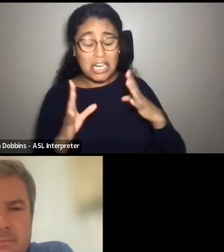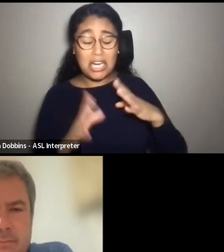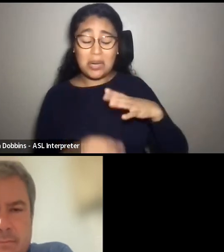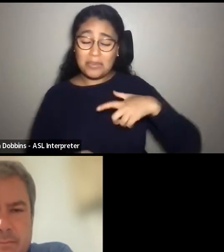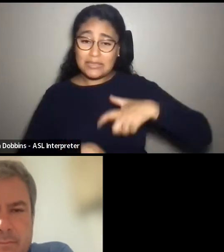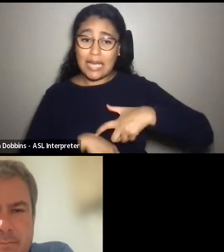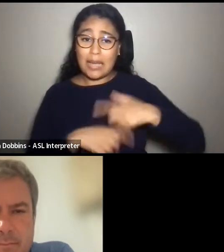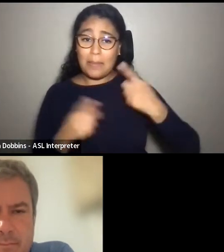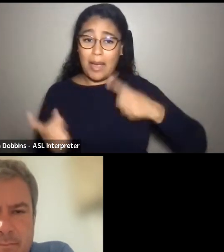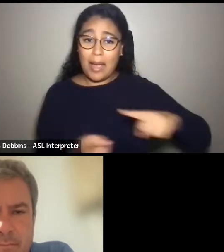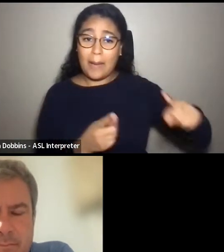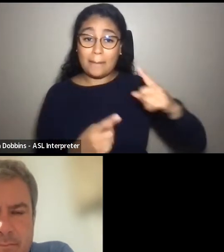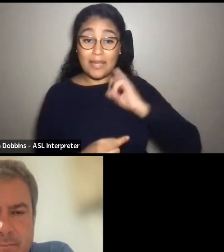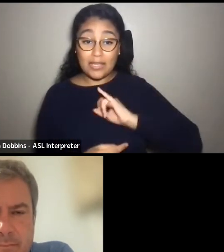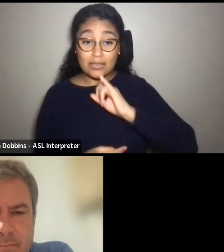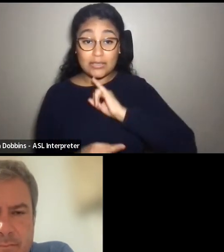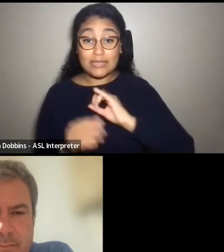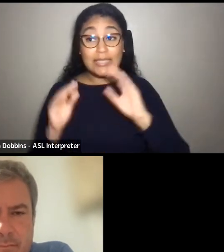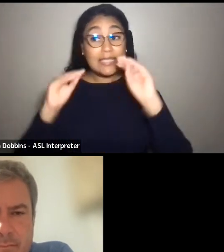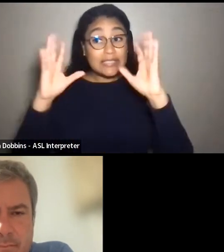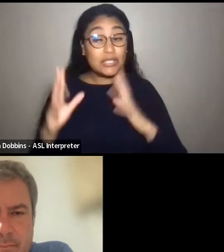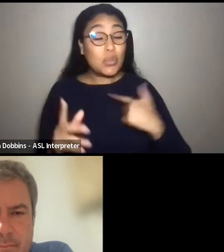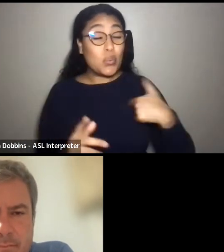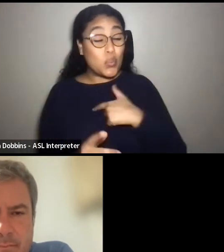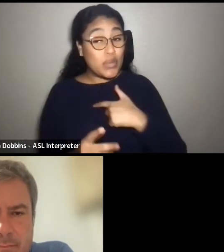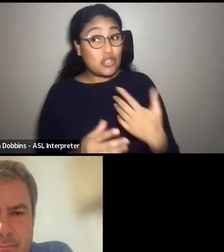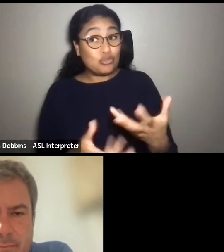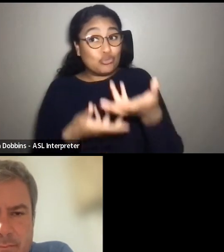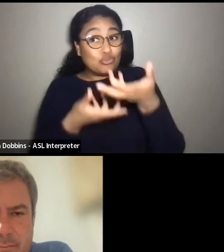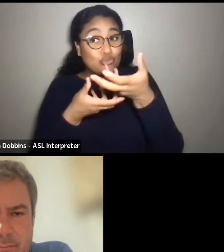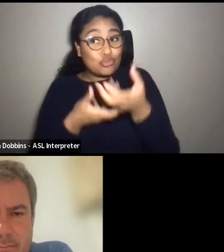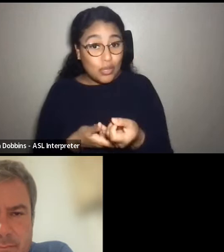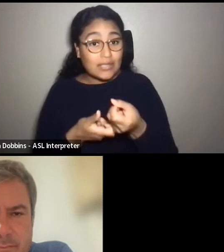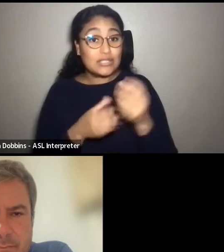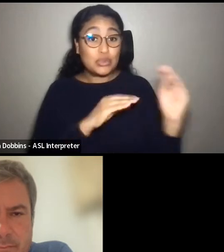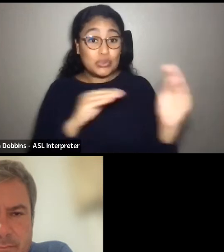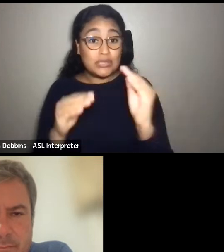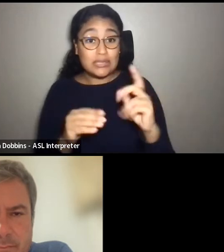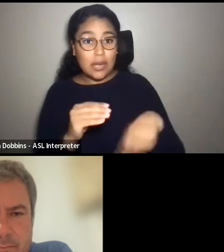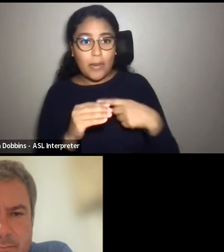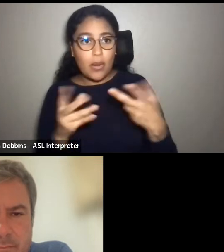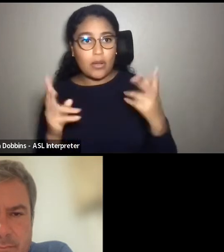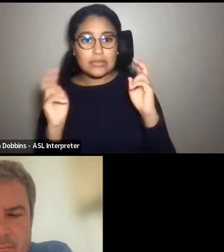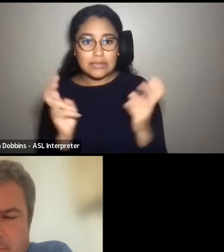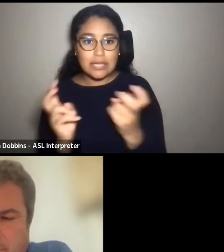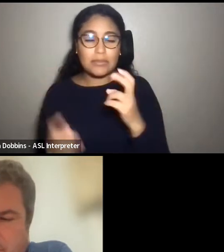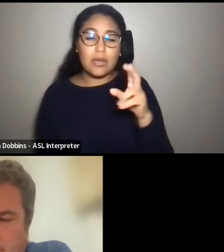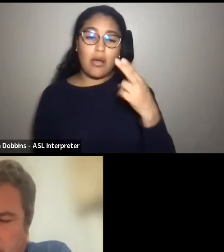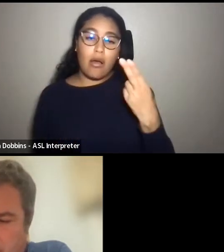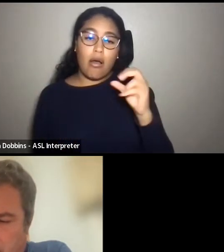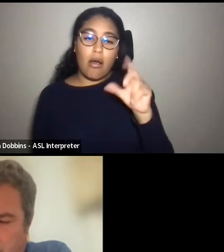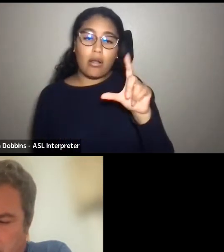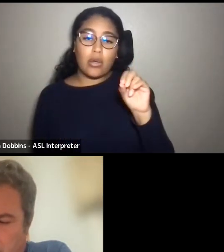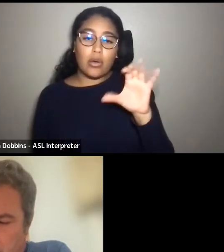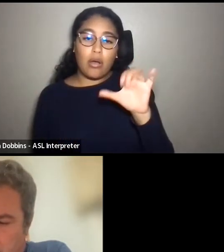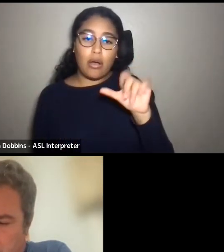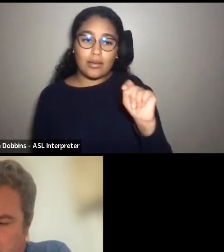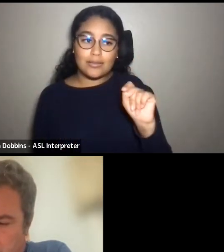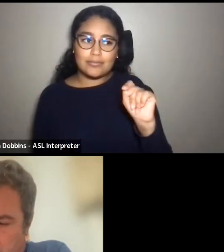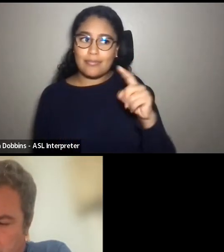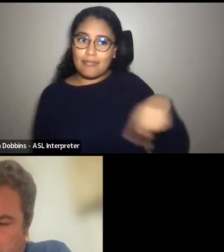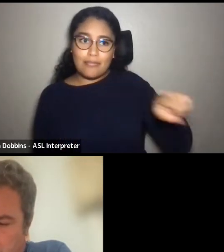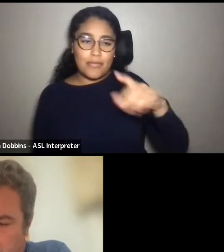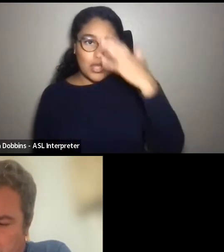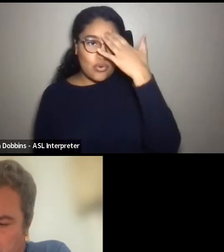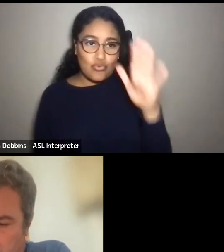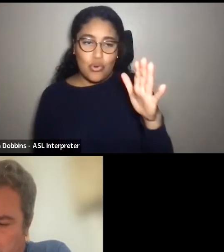Jewish people, teachers who we entrust to teach about the Holocaust, then our district students will not know the gravity